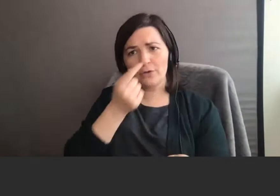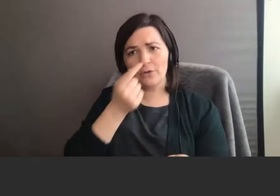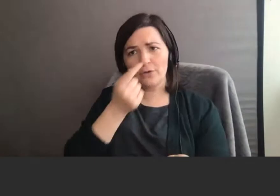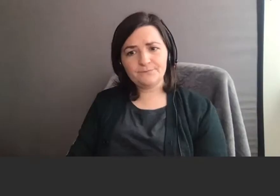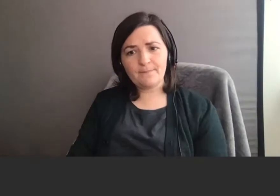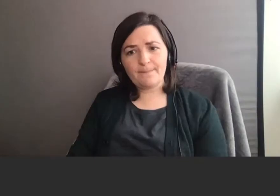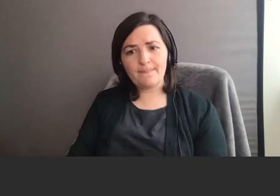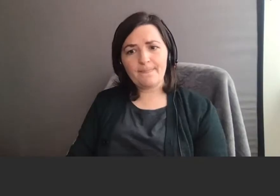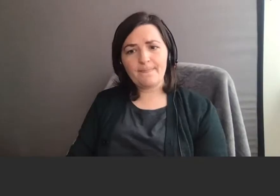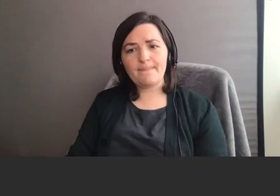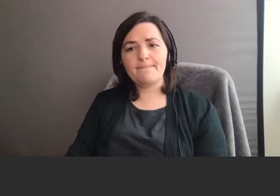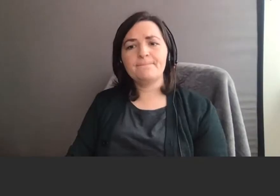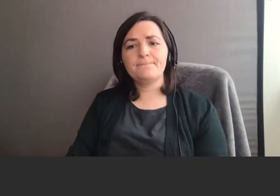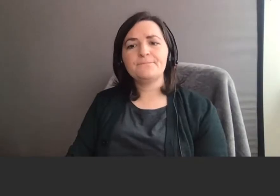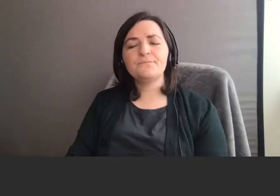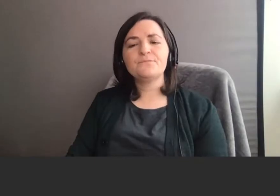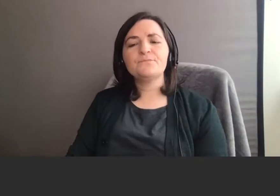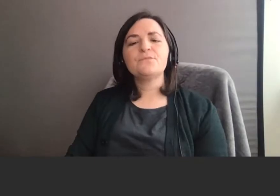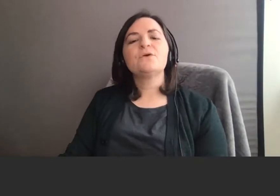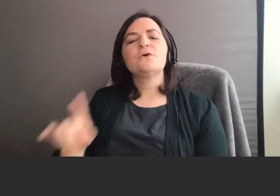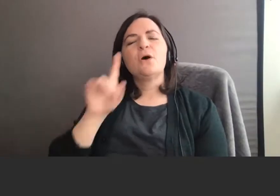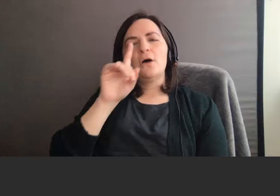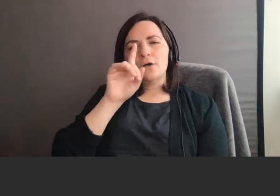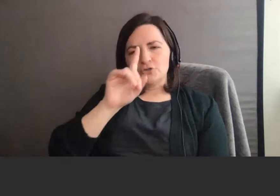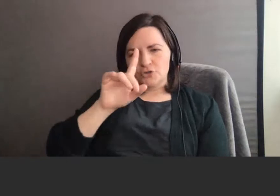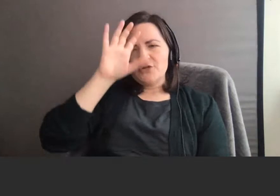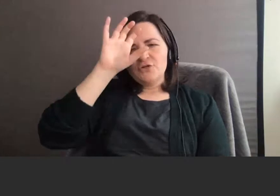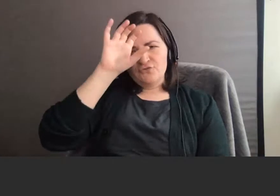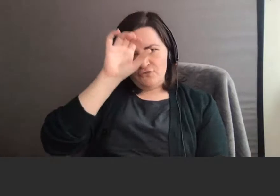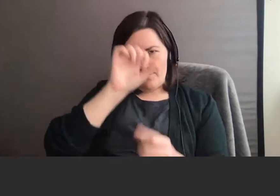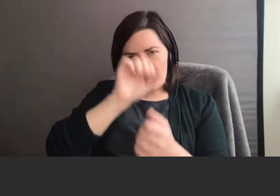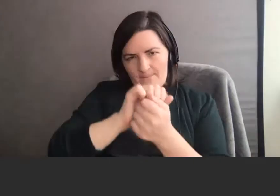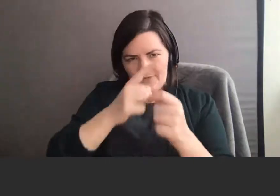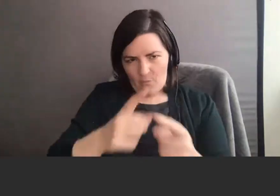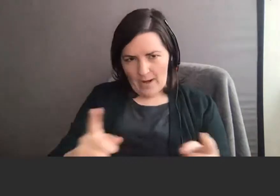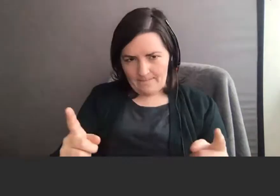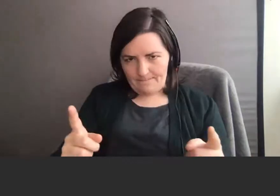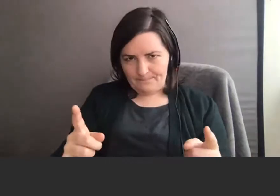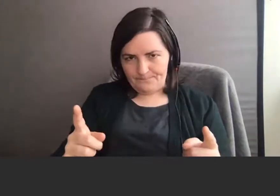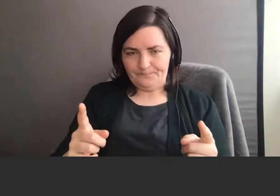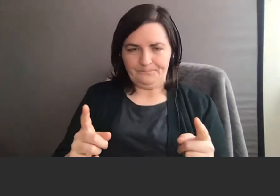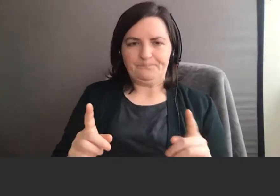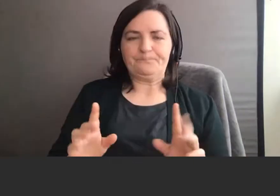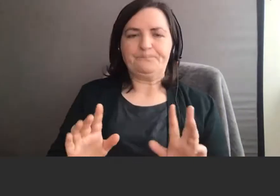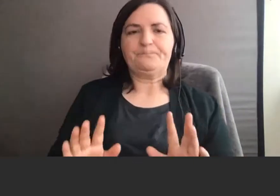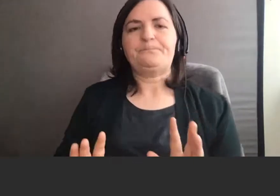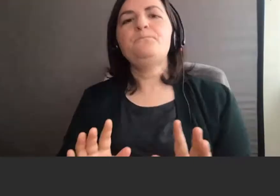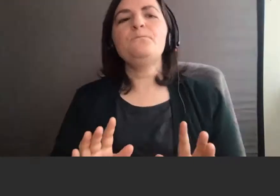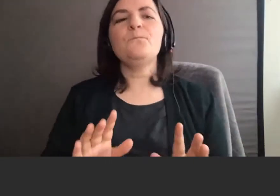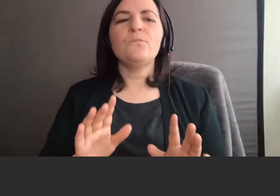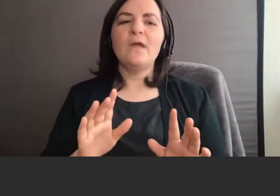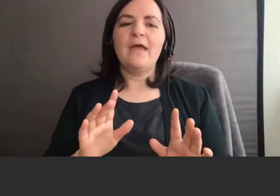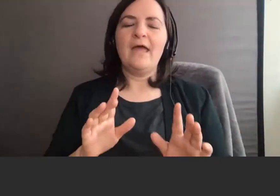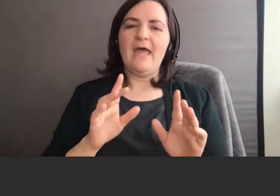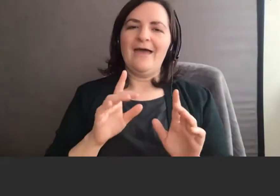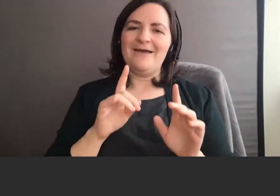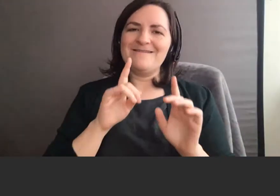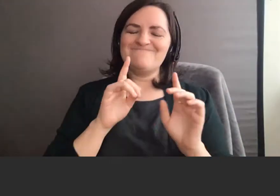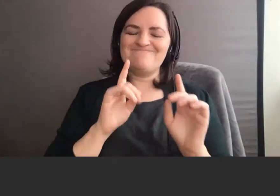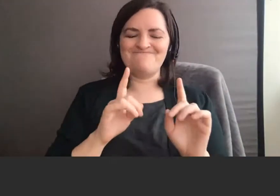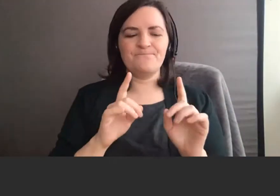Just remember, try and avoid looking at this direct relationship between this and